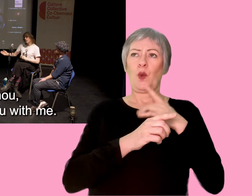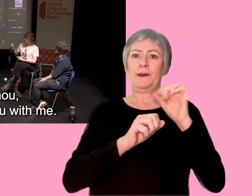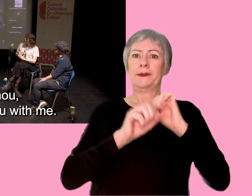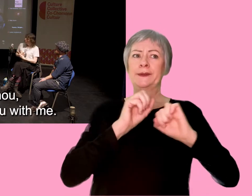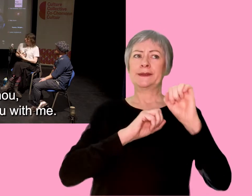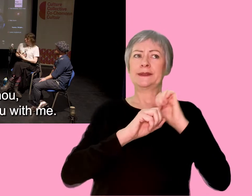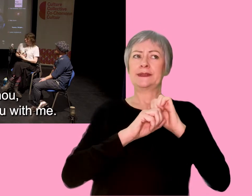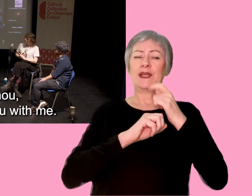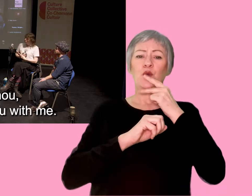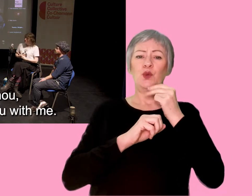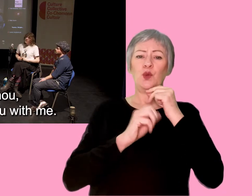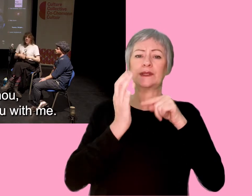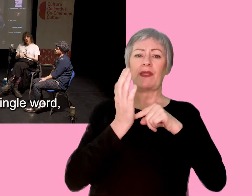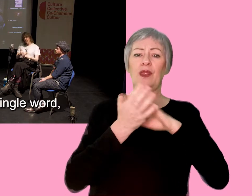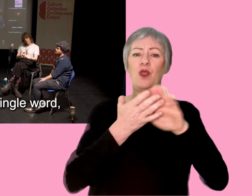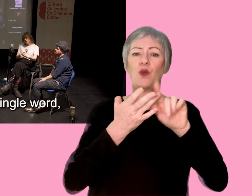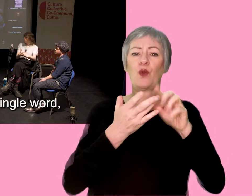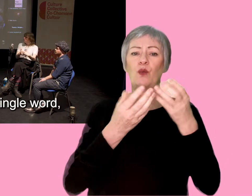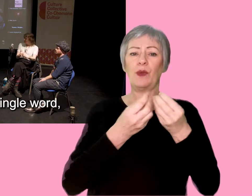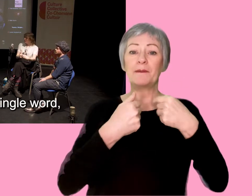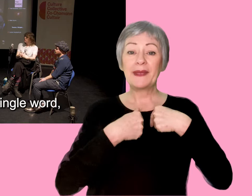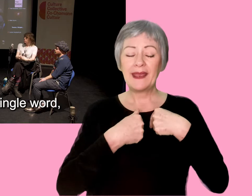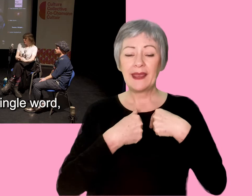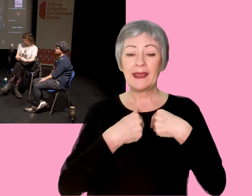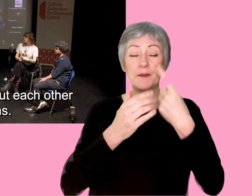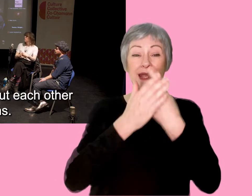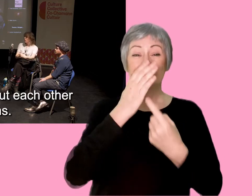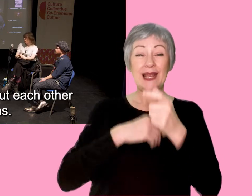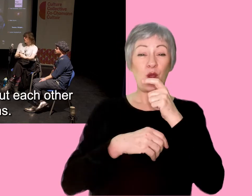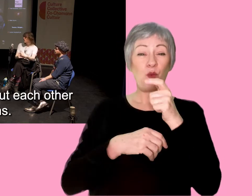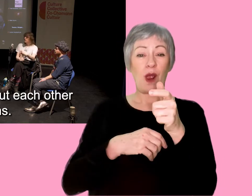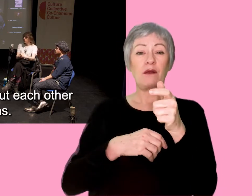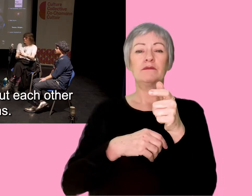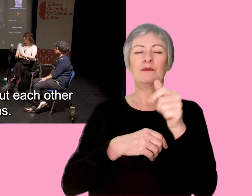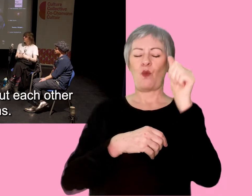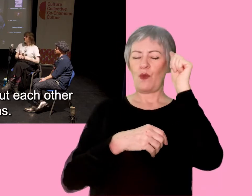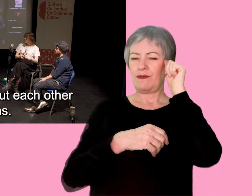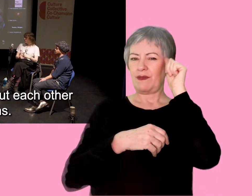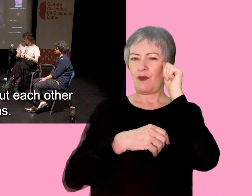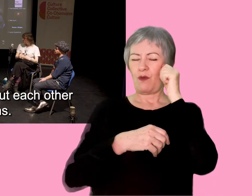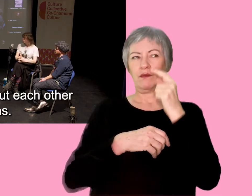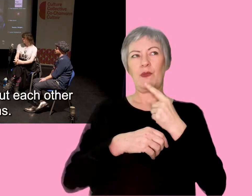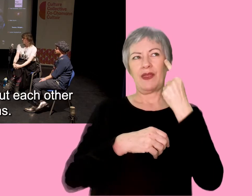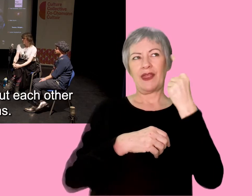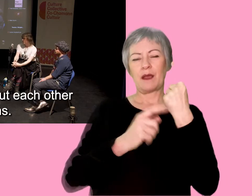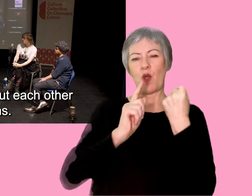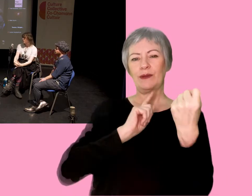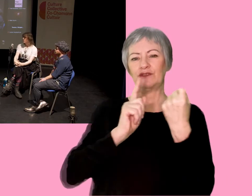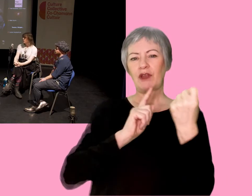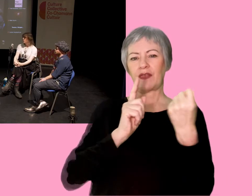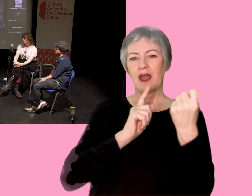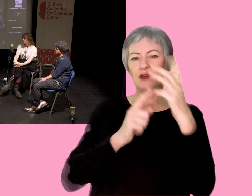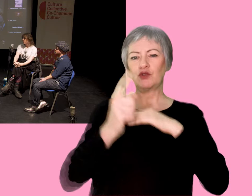thou, even if they're using thou with me. So even just down to a single word, we mark who we think about each other in social relation.